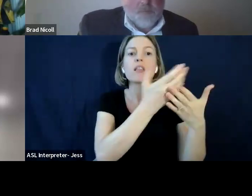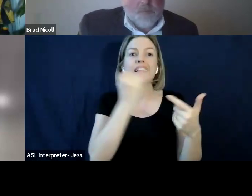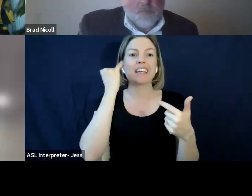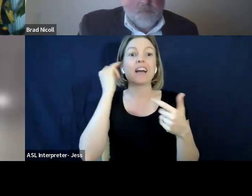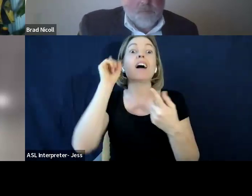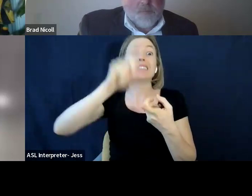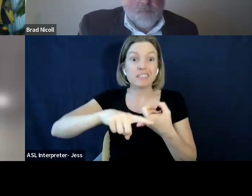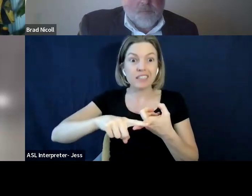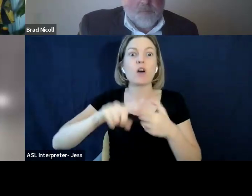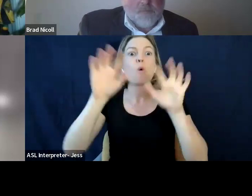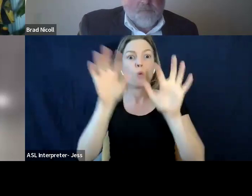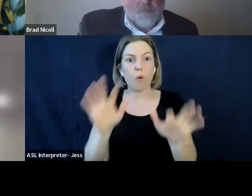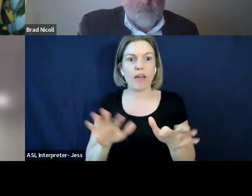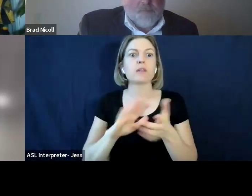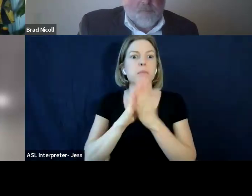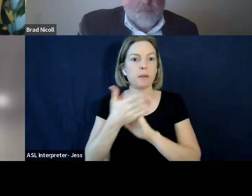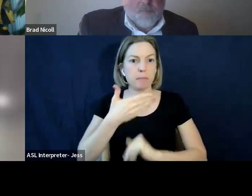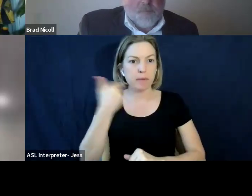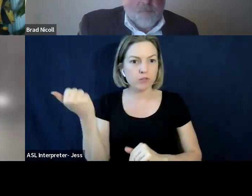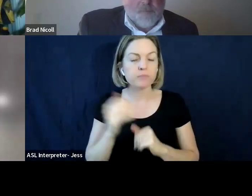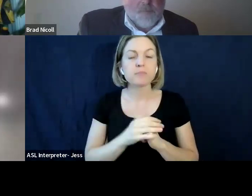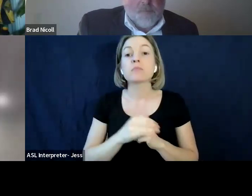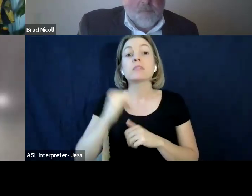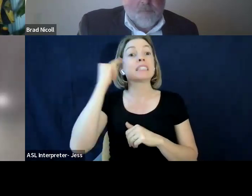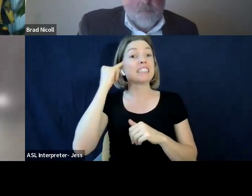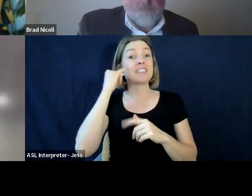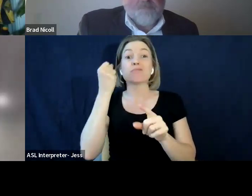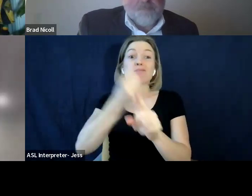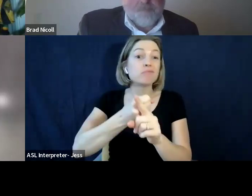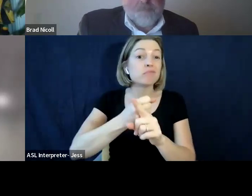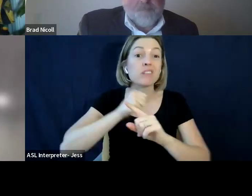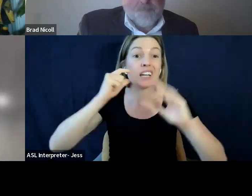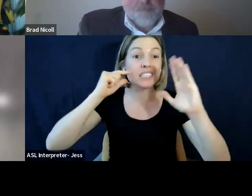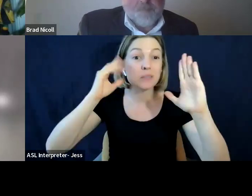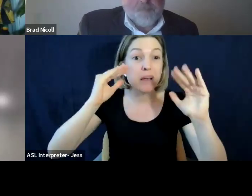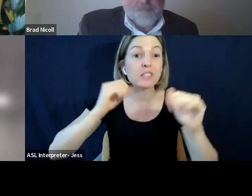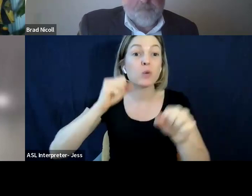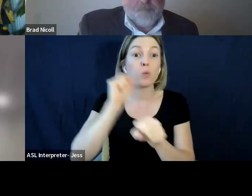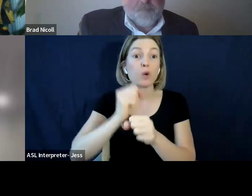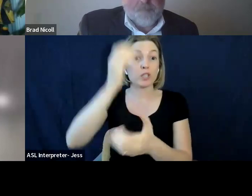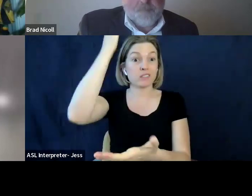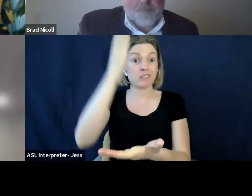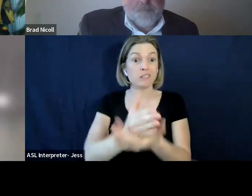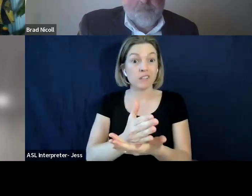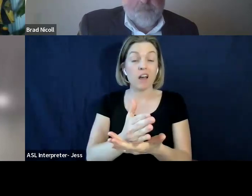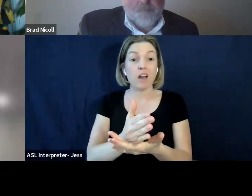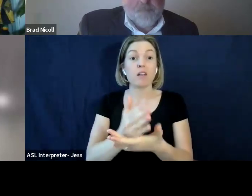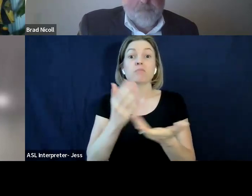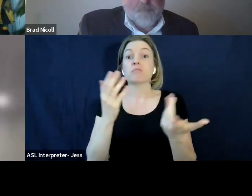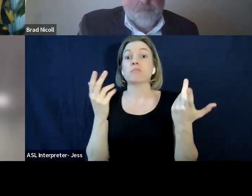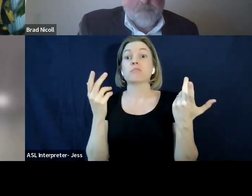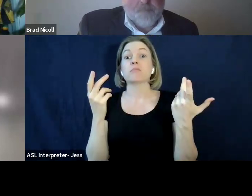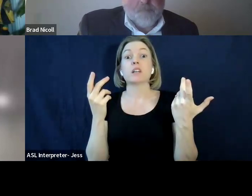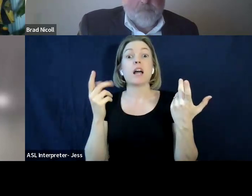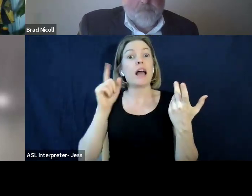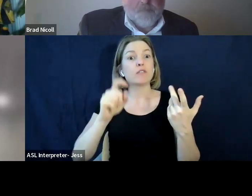favorable. If there are things that are unanticipated, then work shuts down immediately and covering occurs immediately,